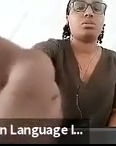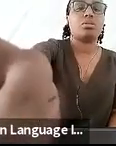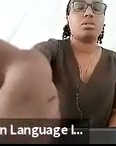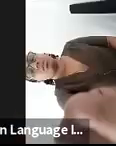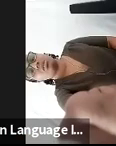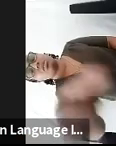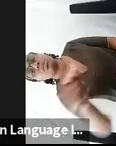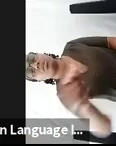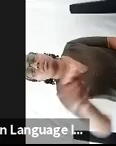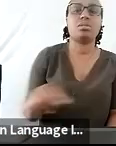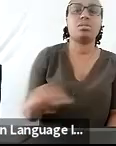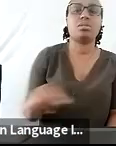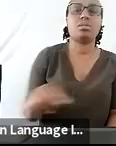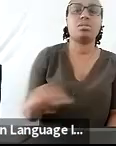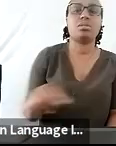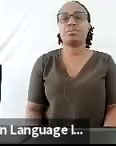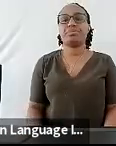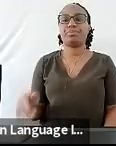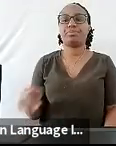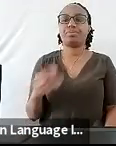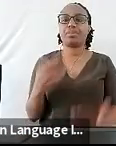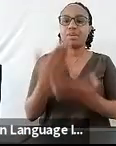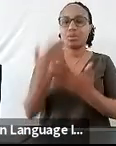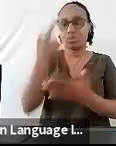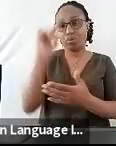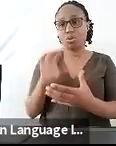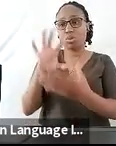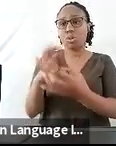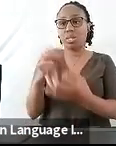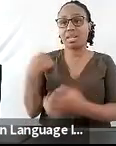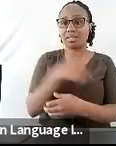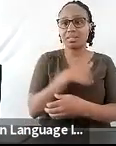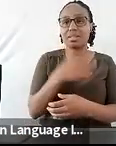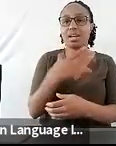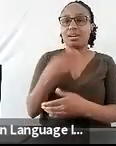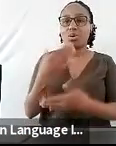our audience for logging in and conversing with us. And we hope you enjoy the rest of